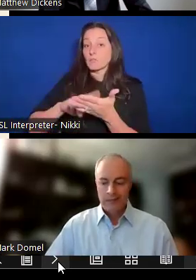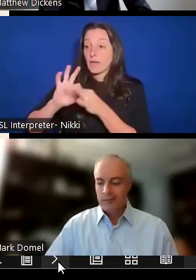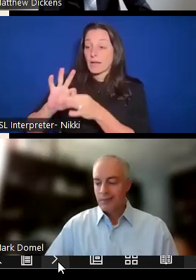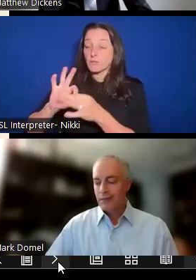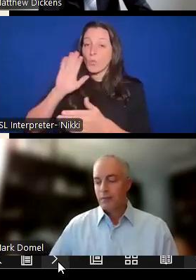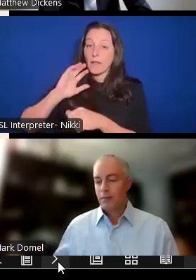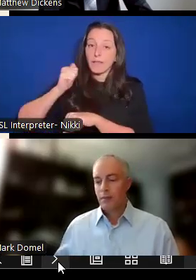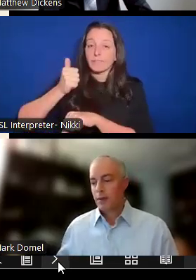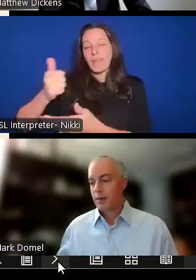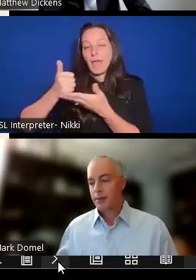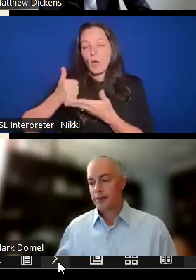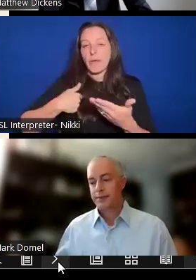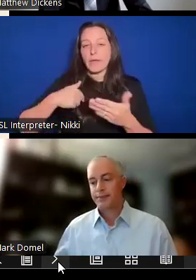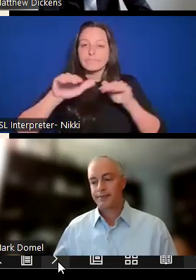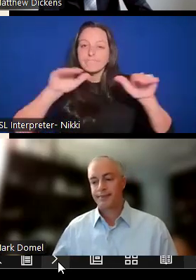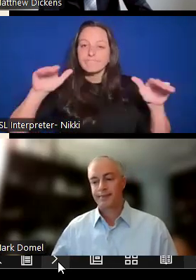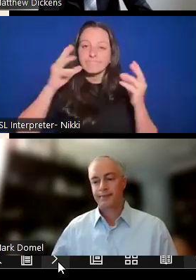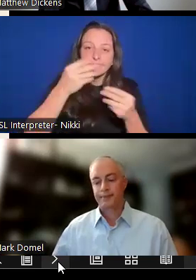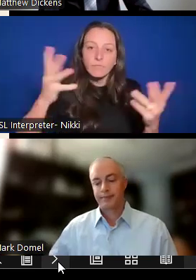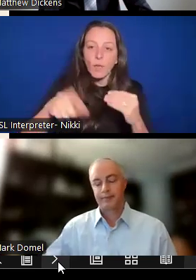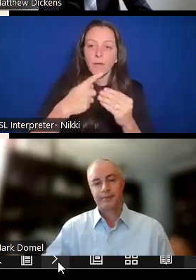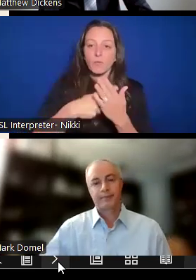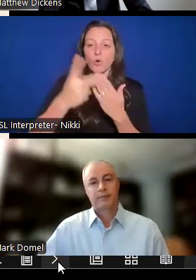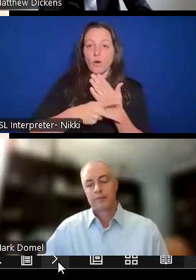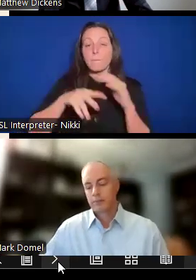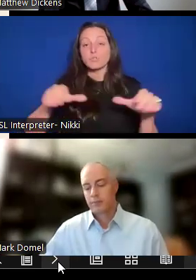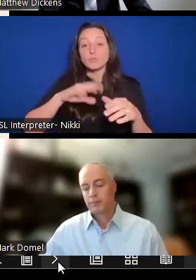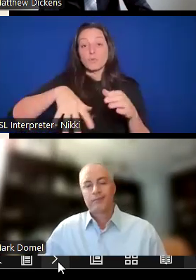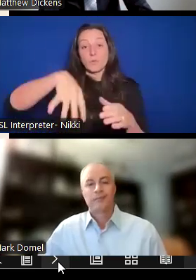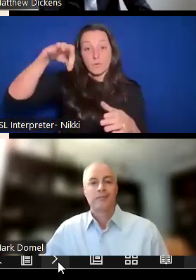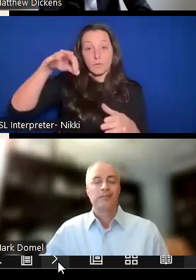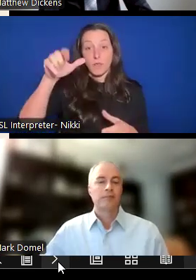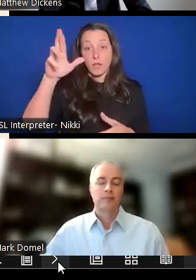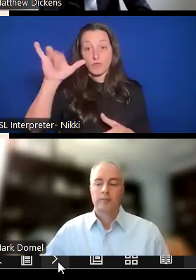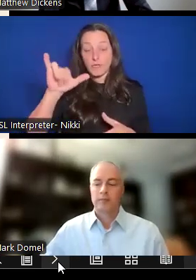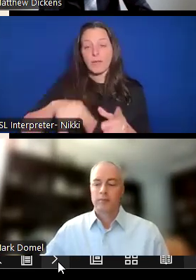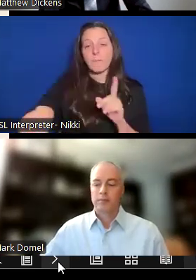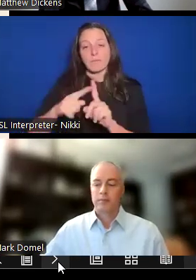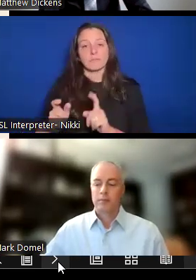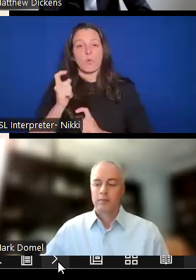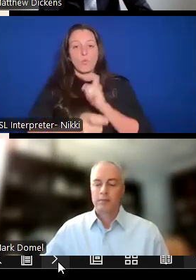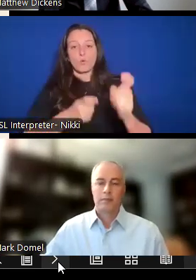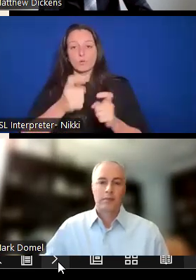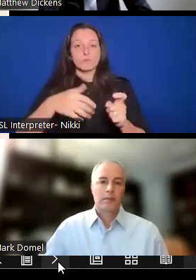about the program and conduct our lottery and make awards in April.